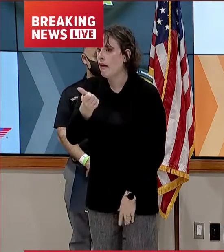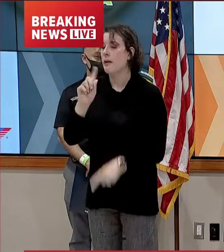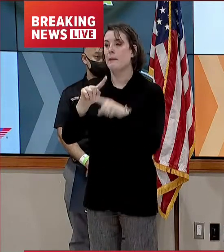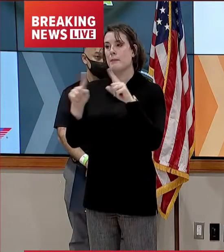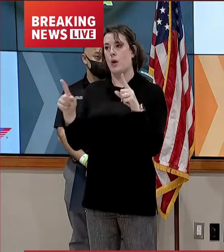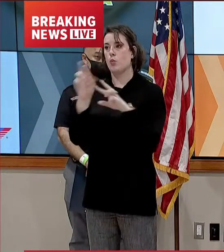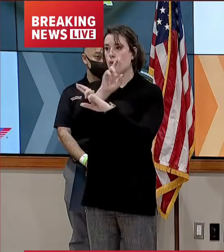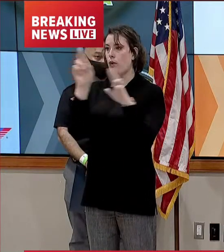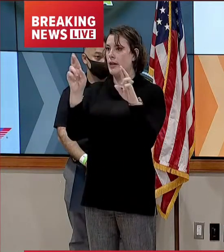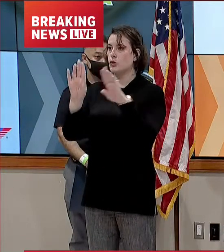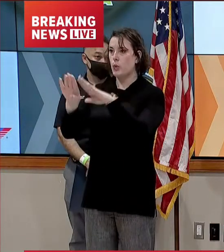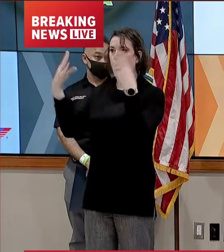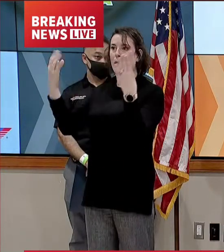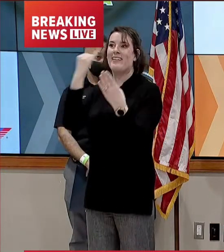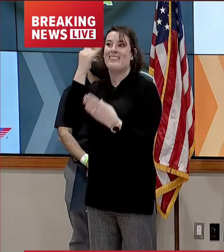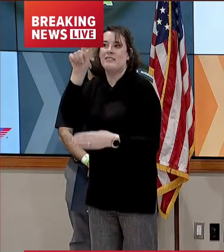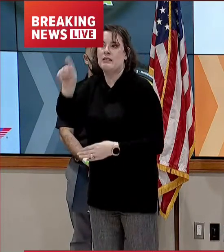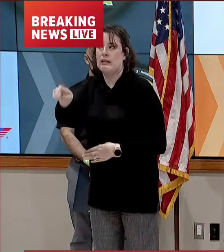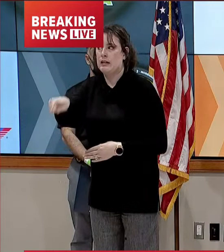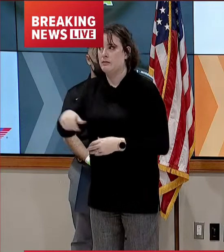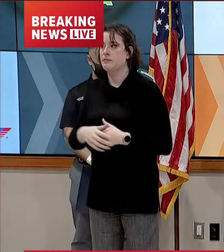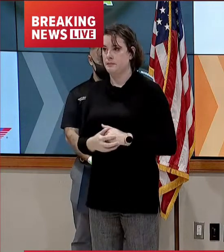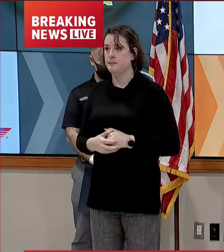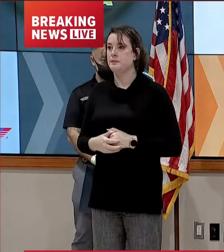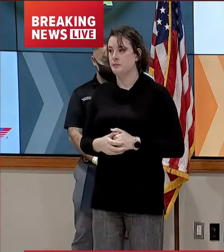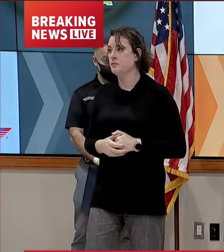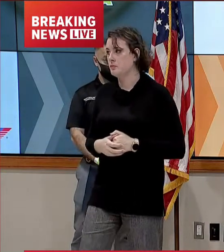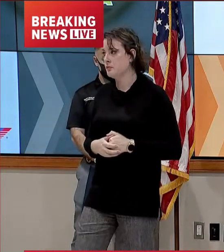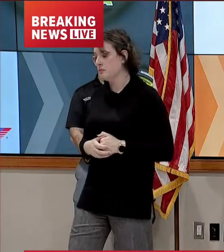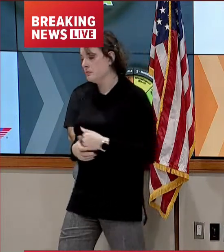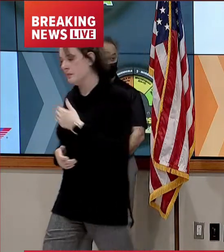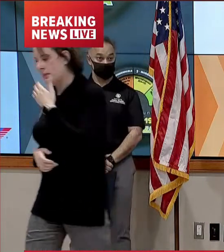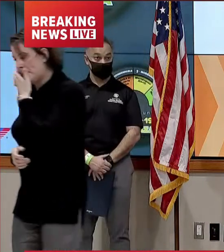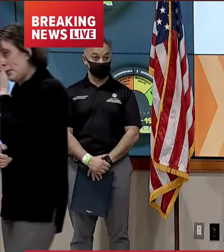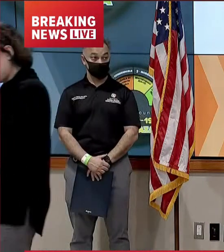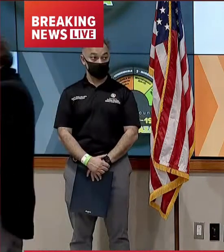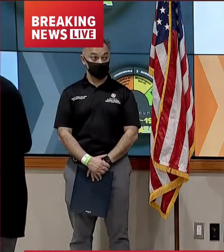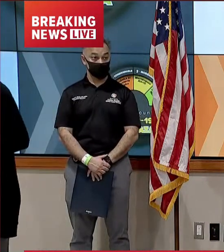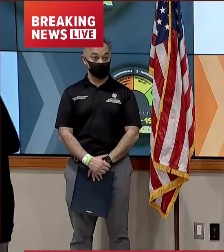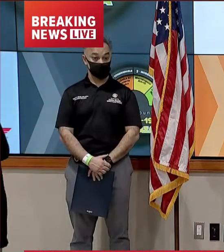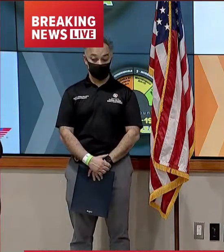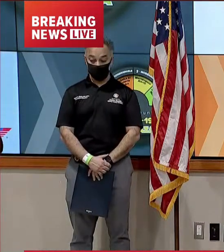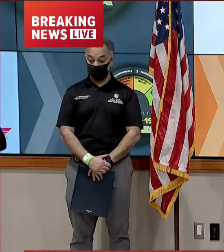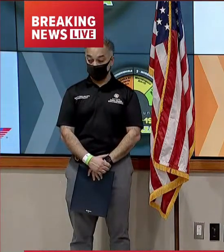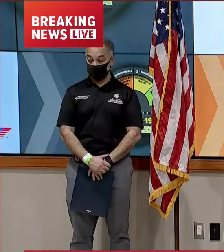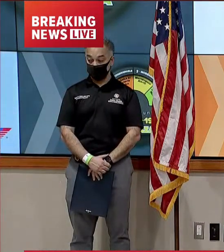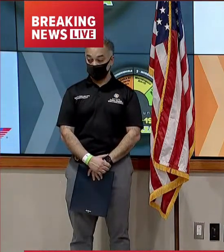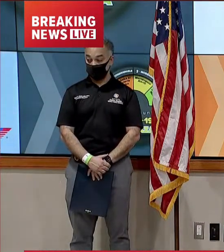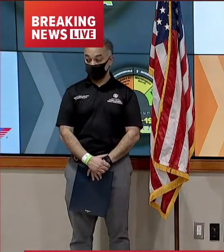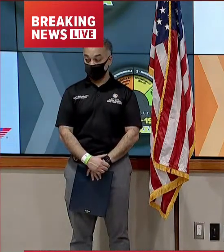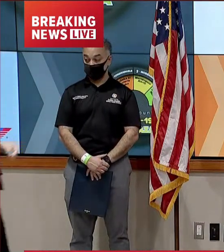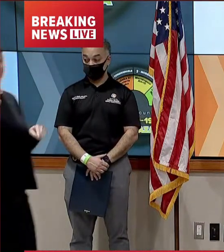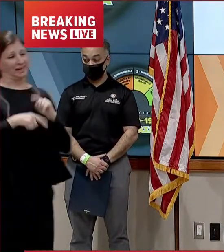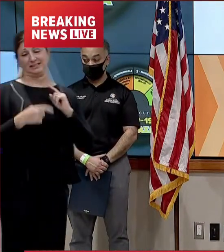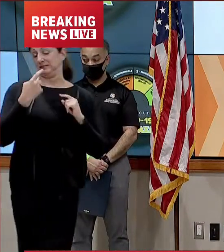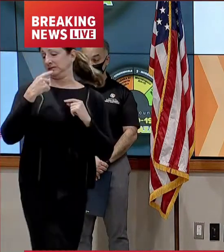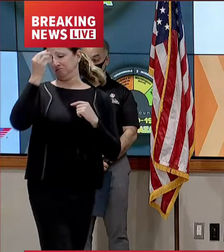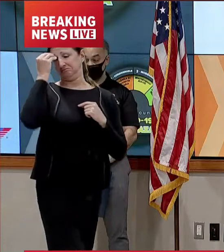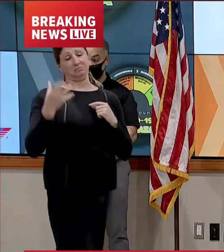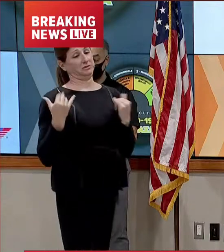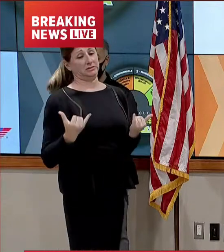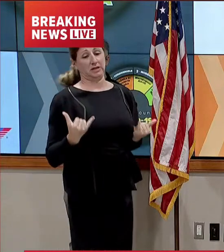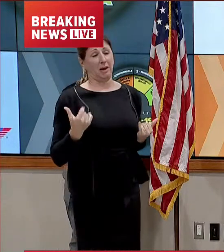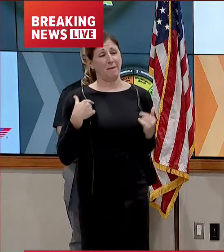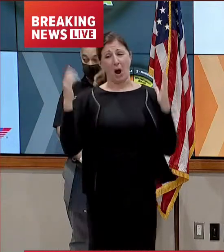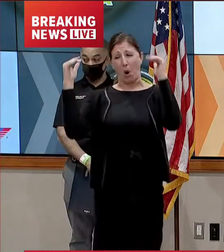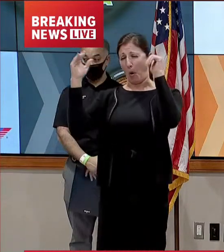ready to activate when needed. What's your sense that it will be needed? I can't say that at this time. I